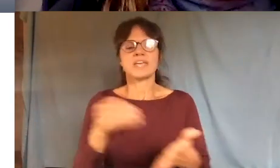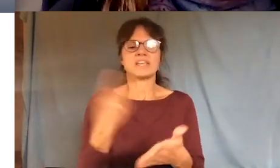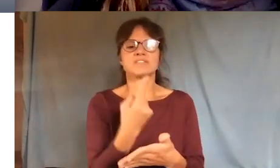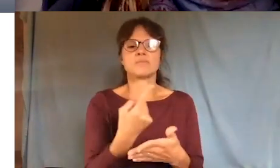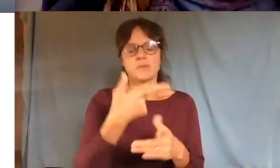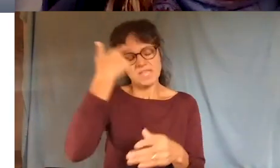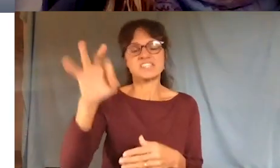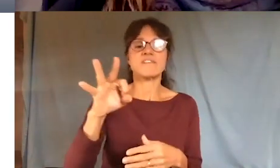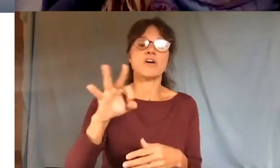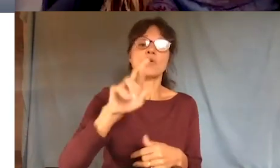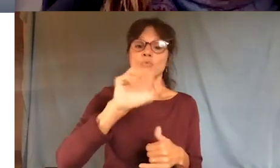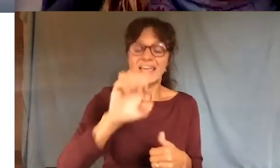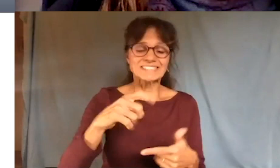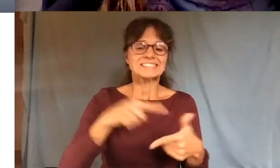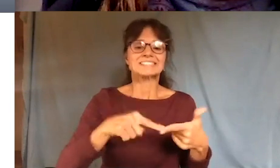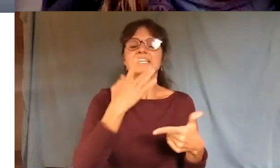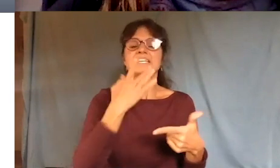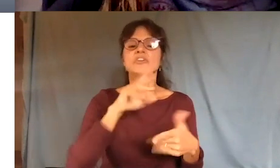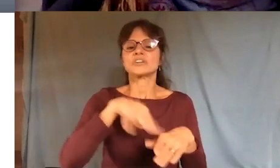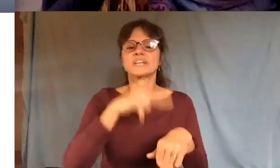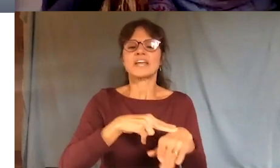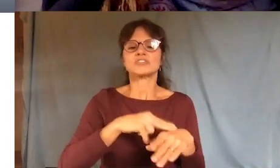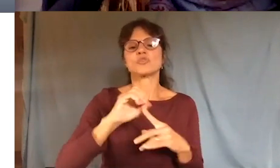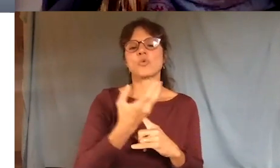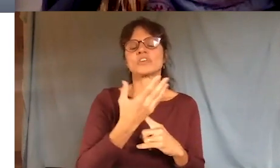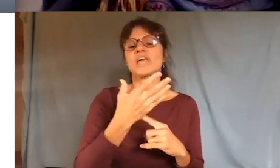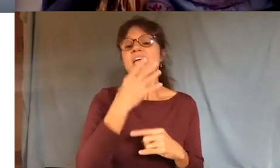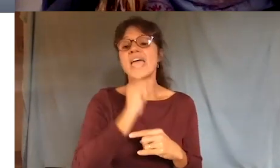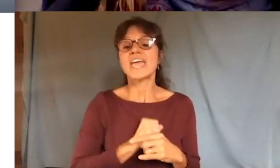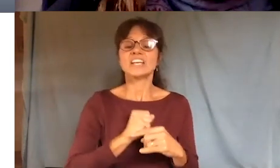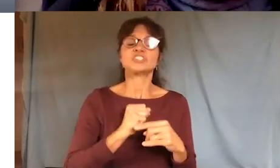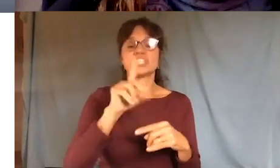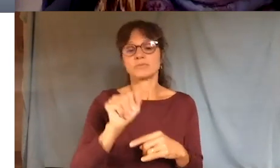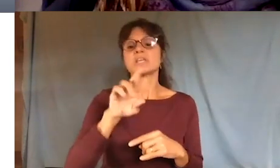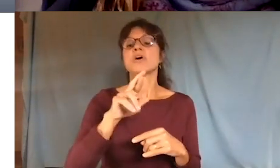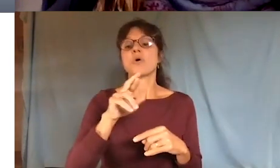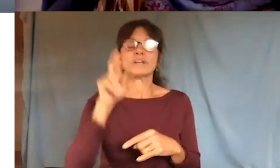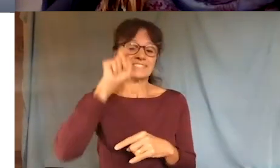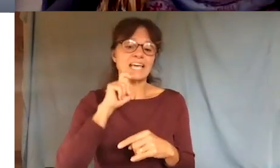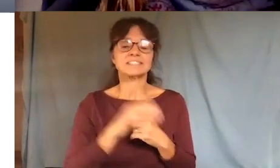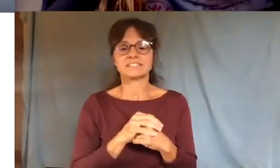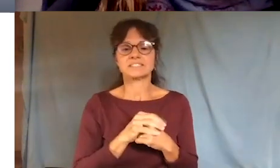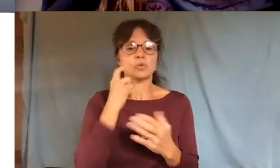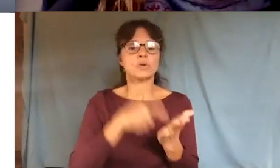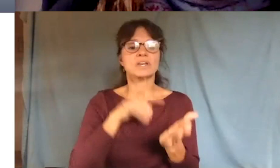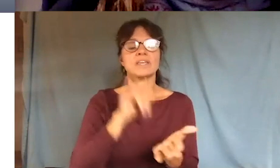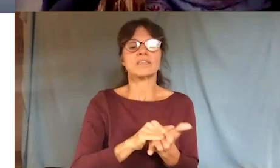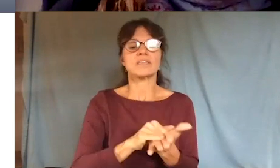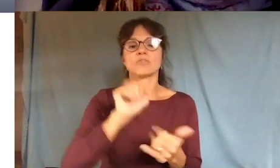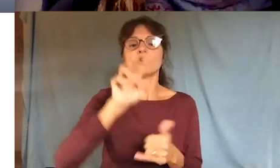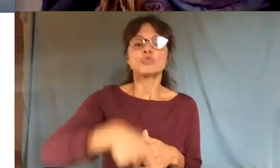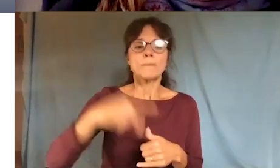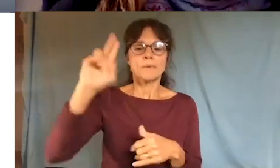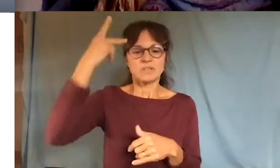their race, color, national origin, age, disability, and sex. Recognizing that the Trump administration